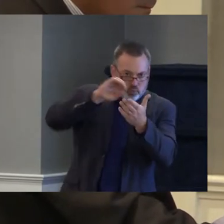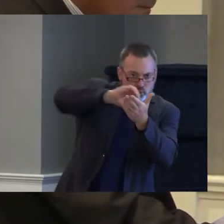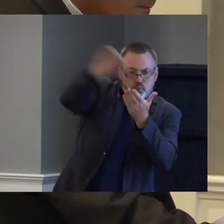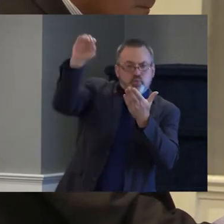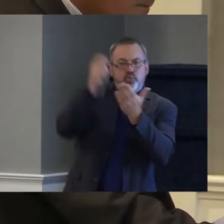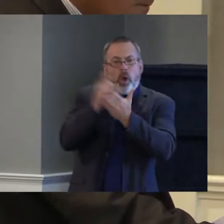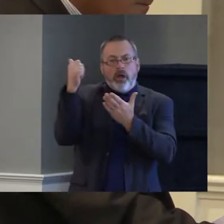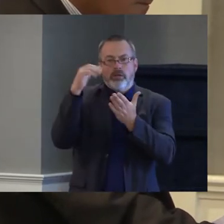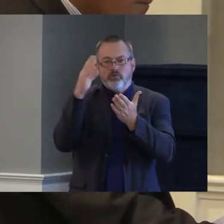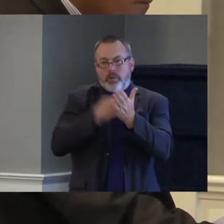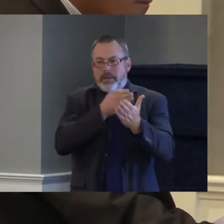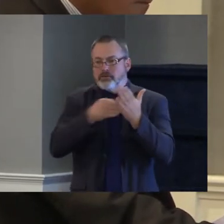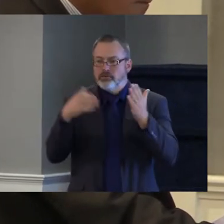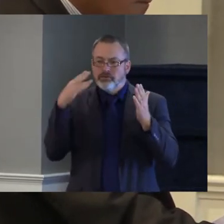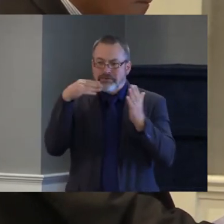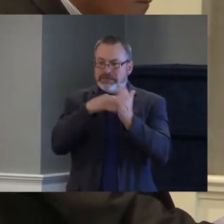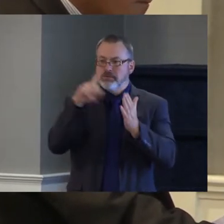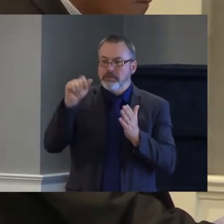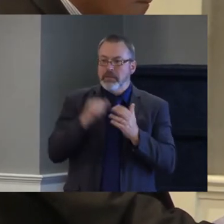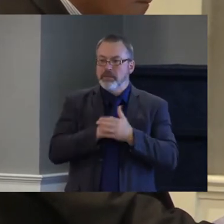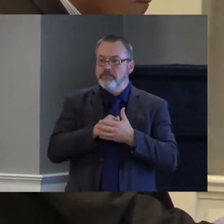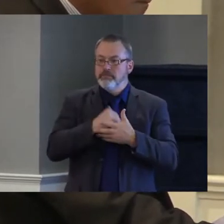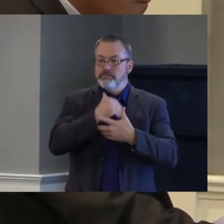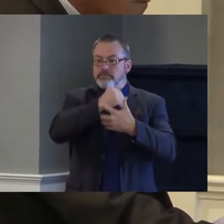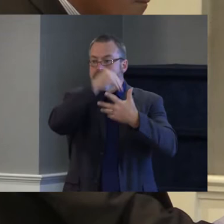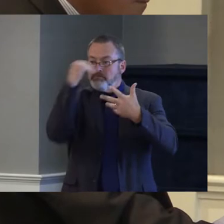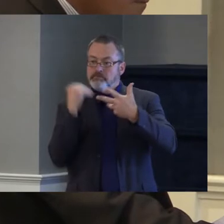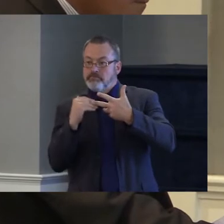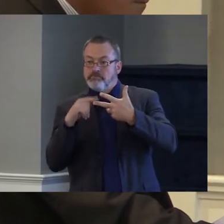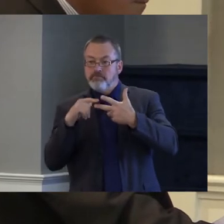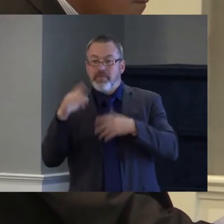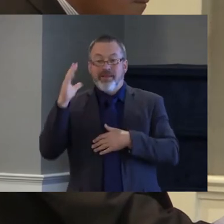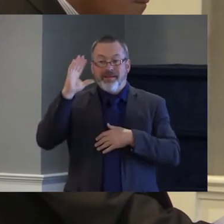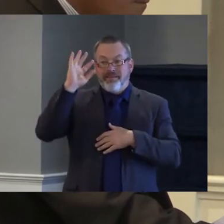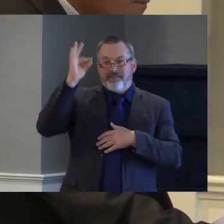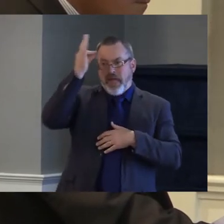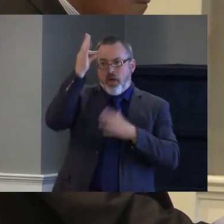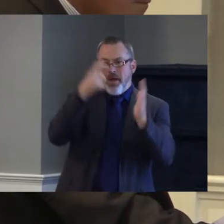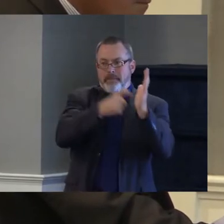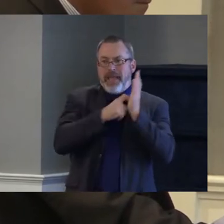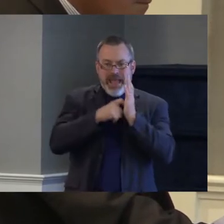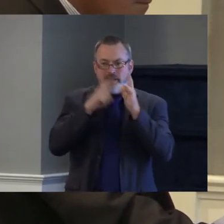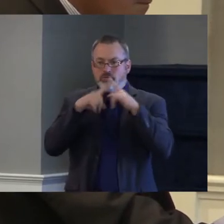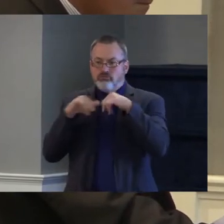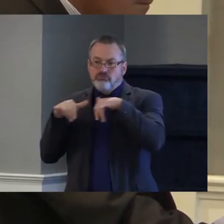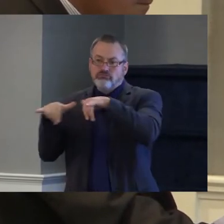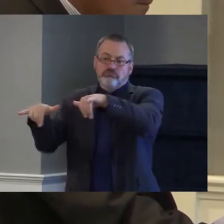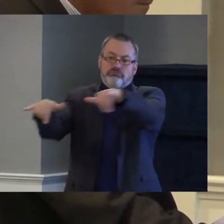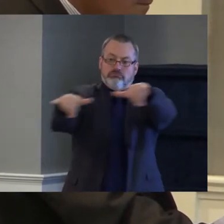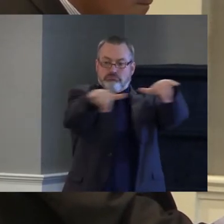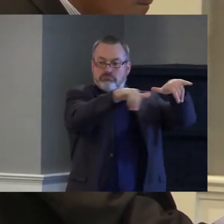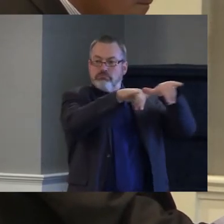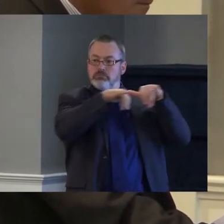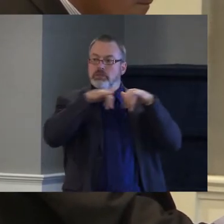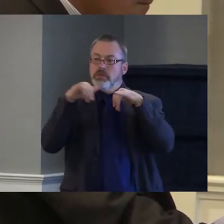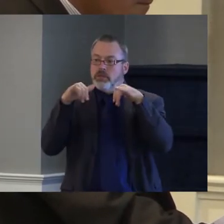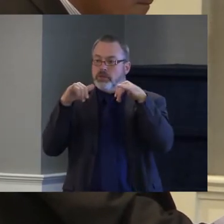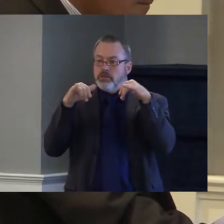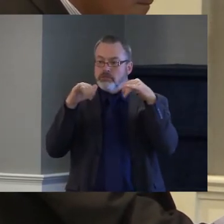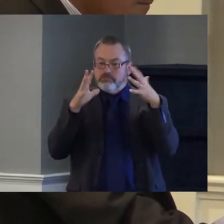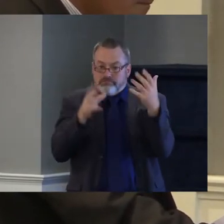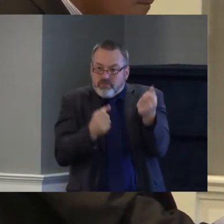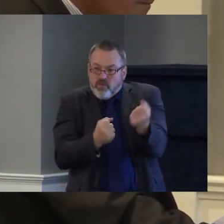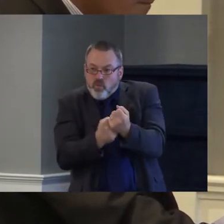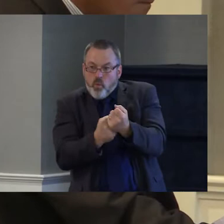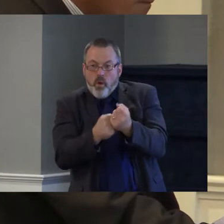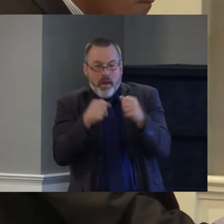plays a central role in enforcing the standards established in this chapter on behalf of individuals with disabilities. And four,